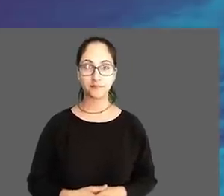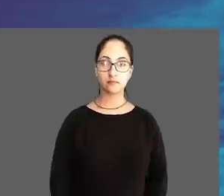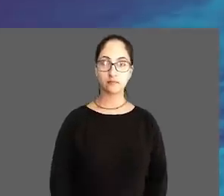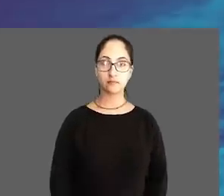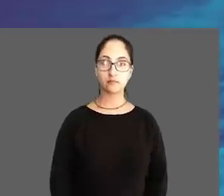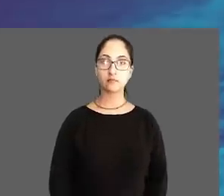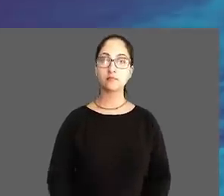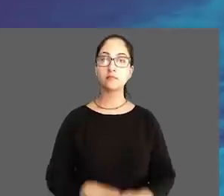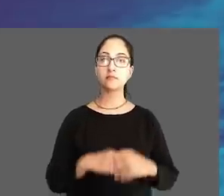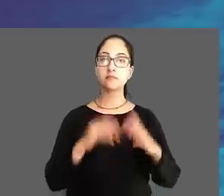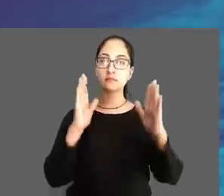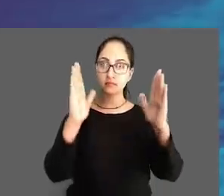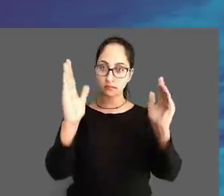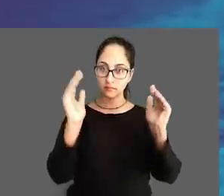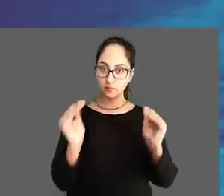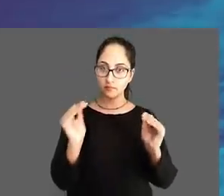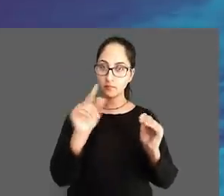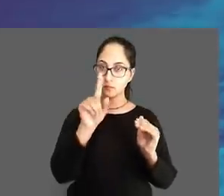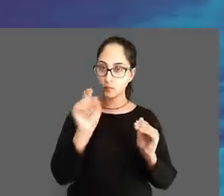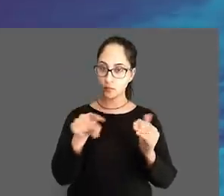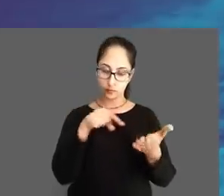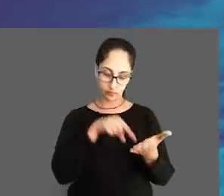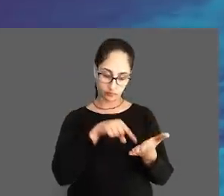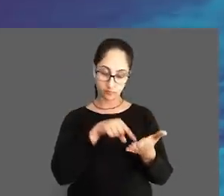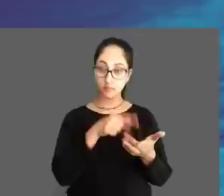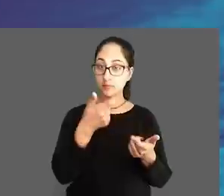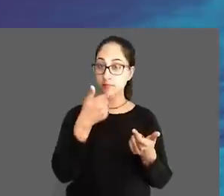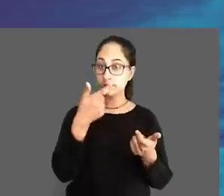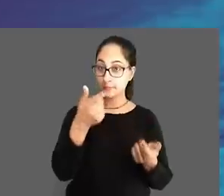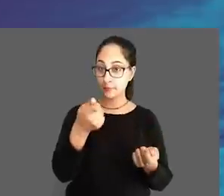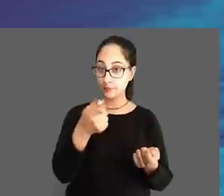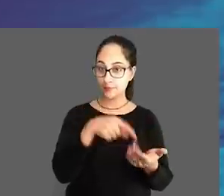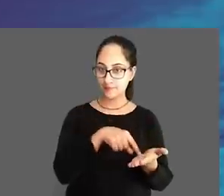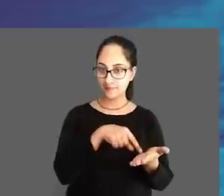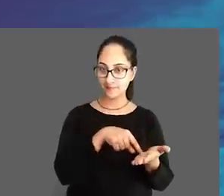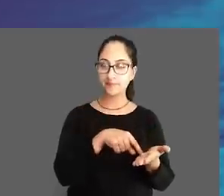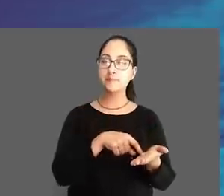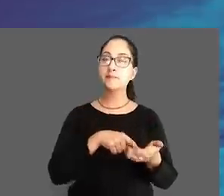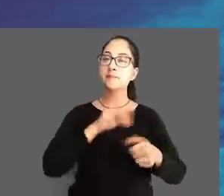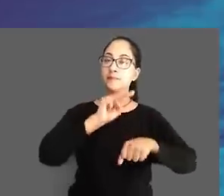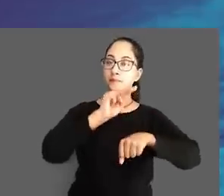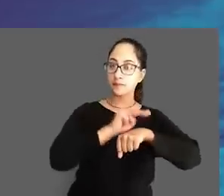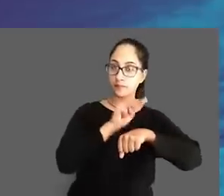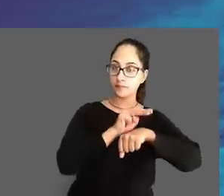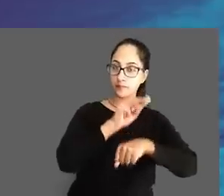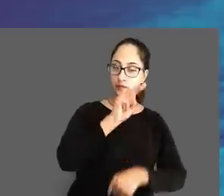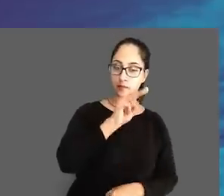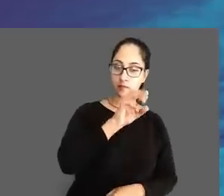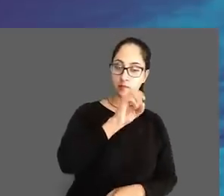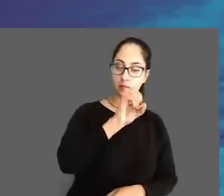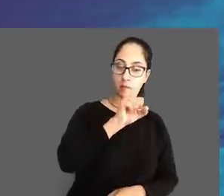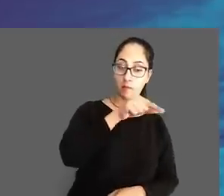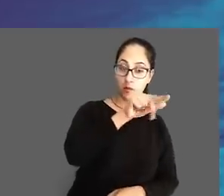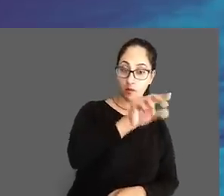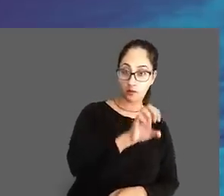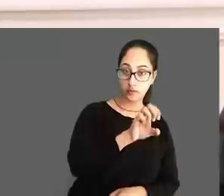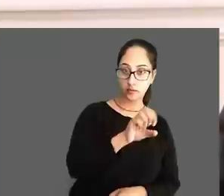Here's another interesting question, Hussein. What is the difference between a mosque and a Jamaat Khana?